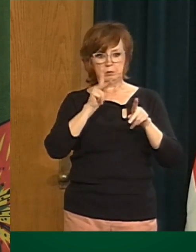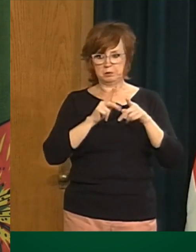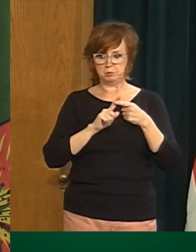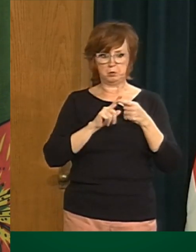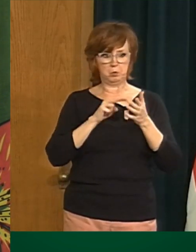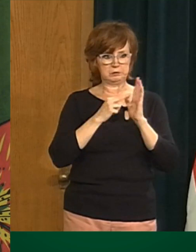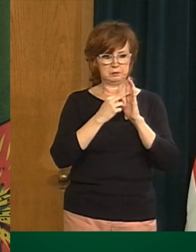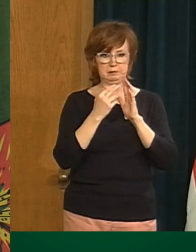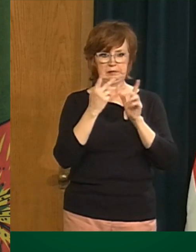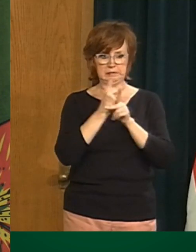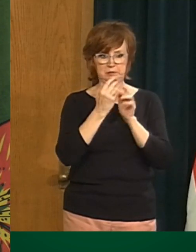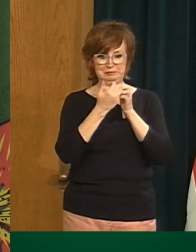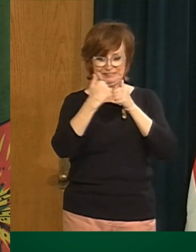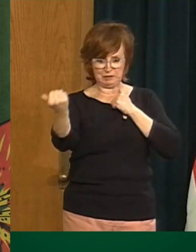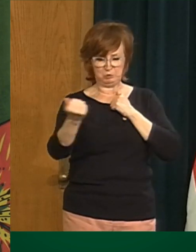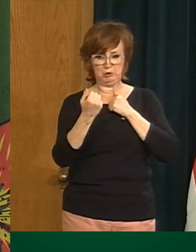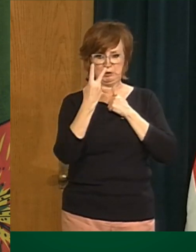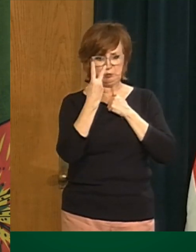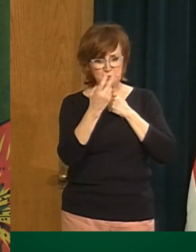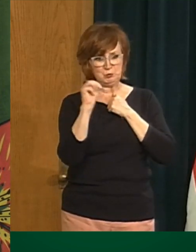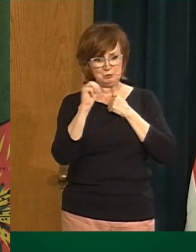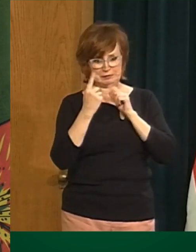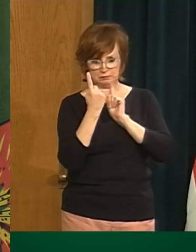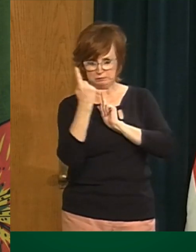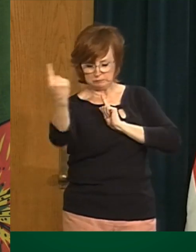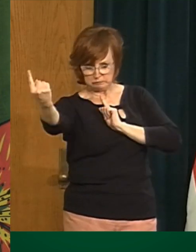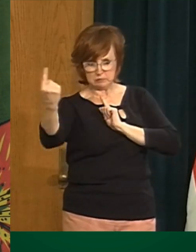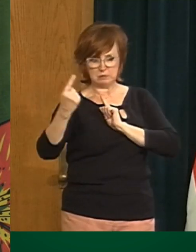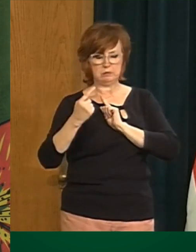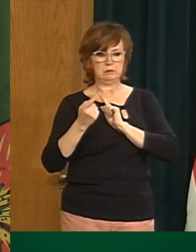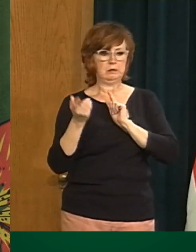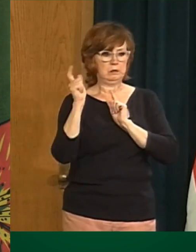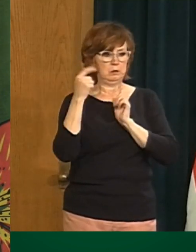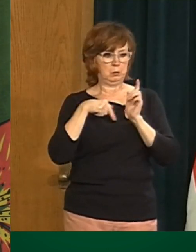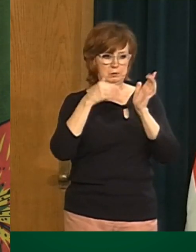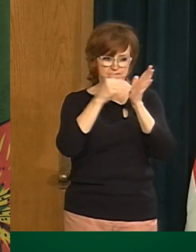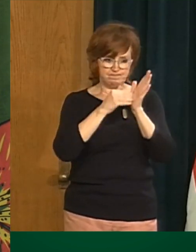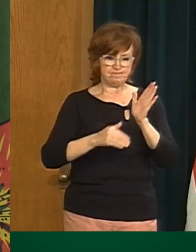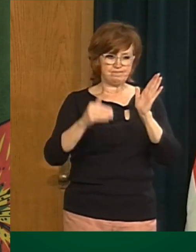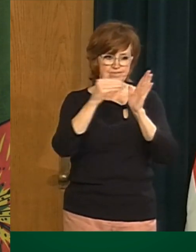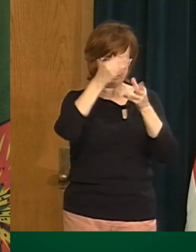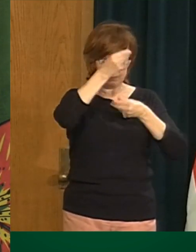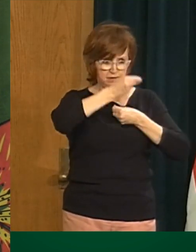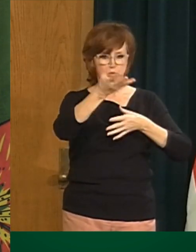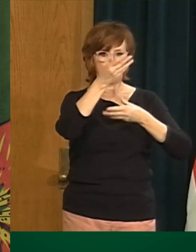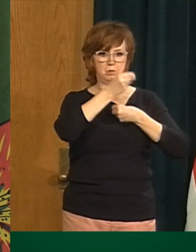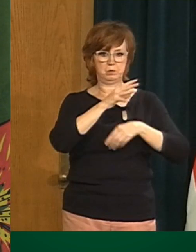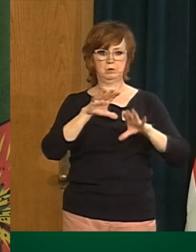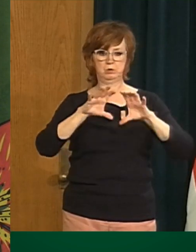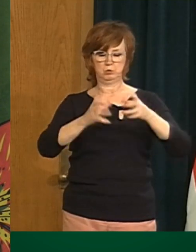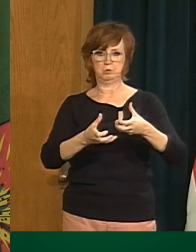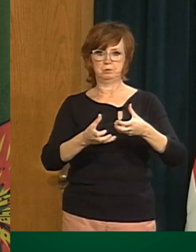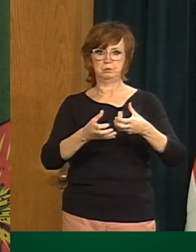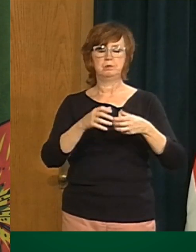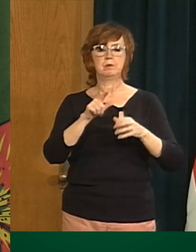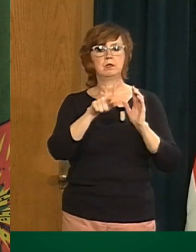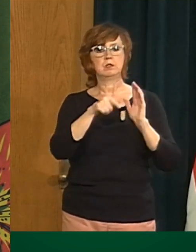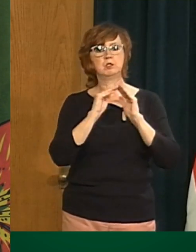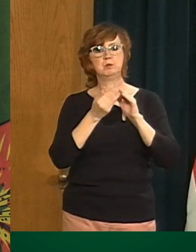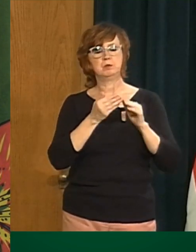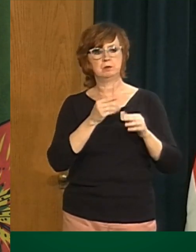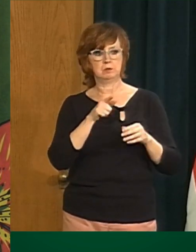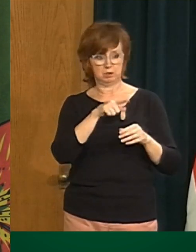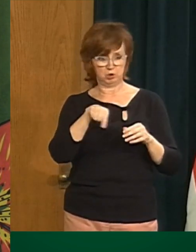and repeatedly talking and communicating that to their community members so that everyone knows what